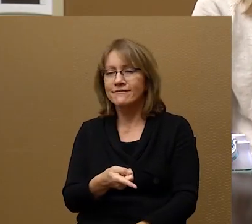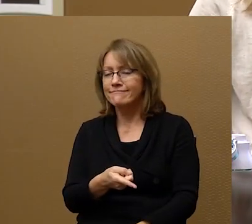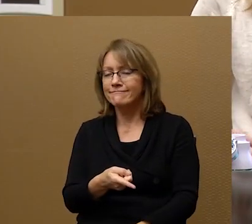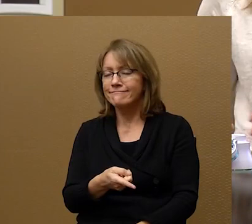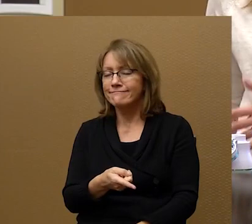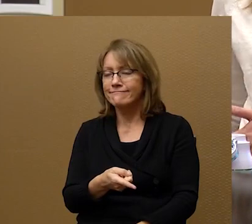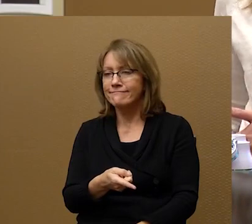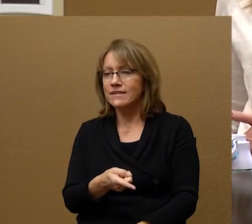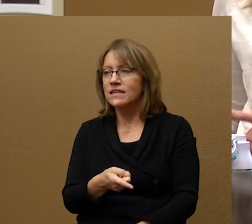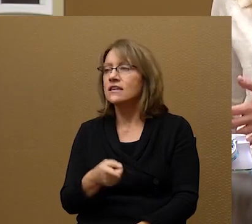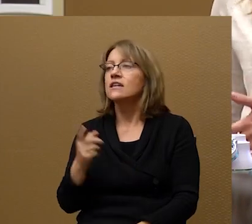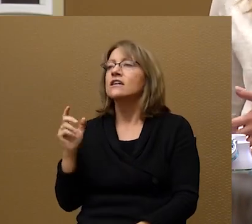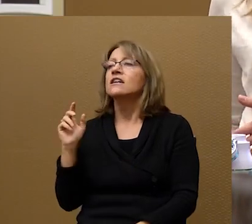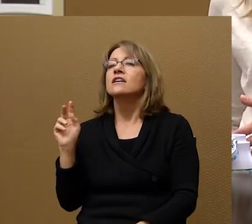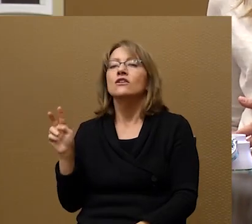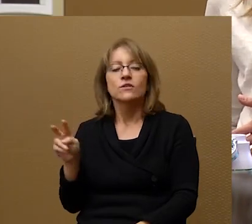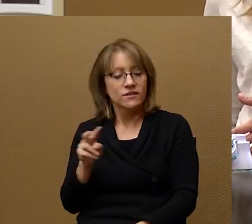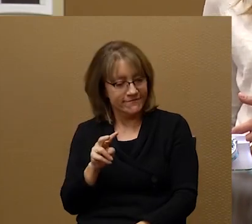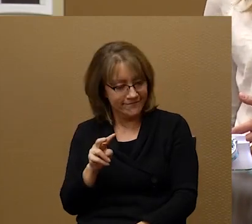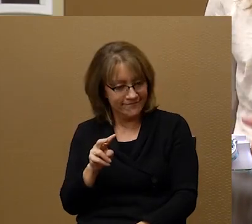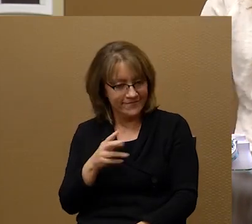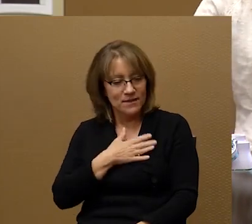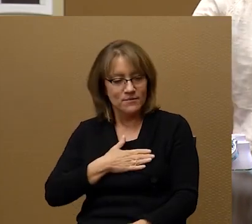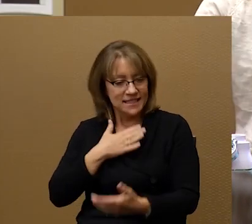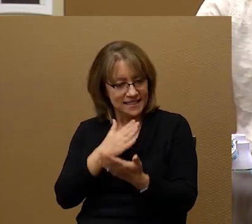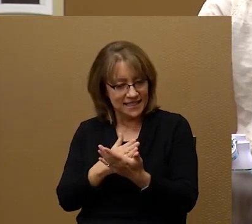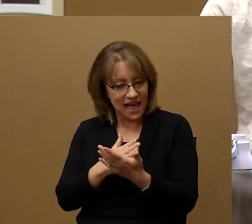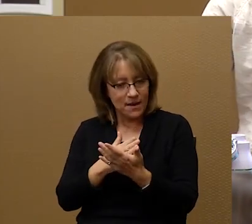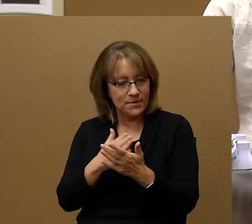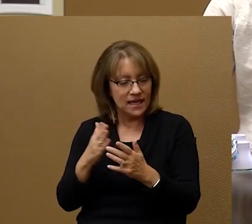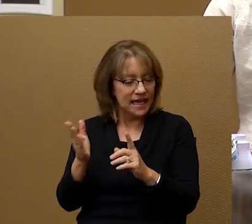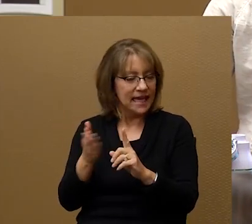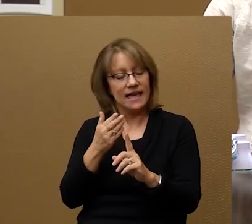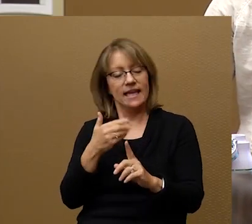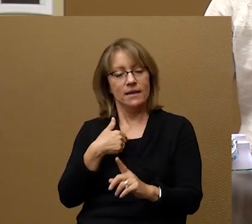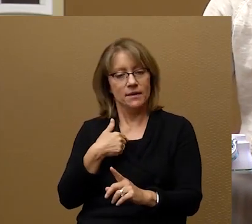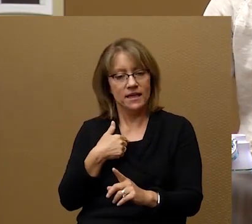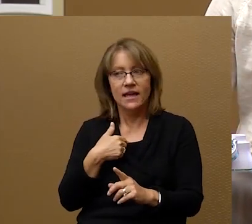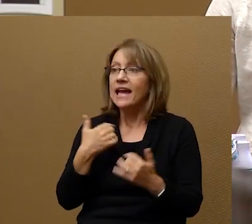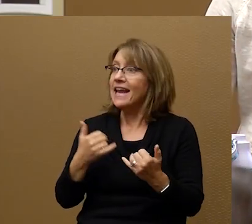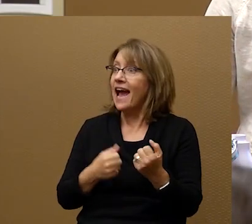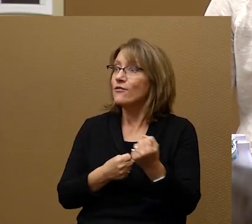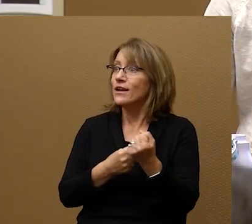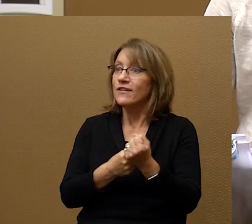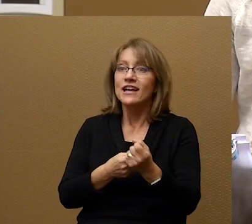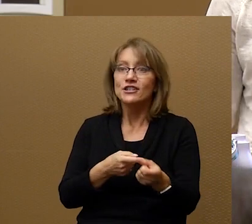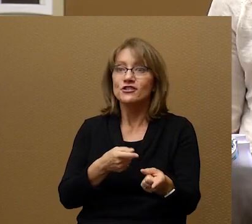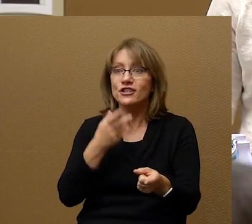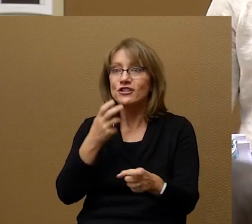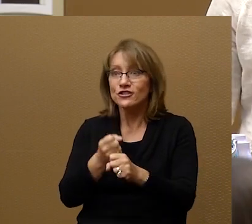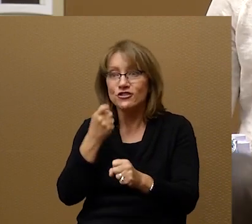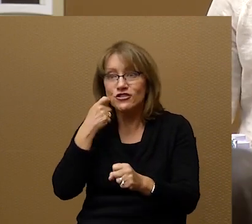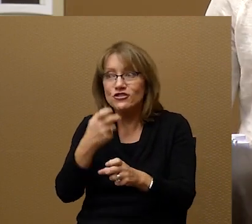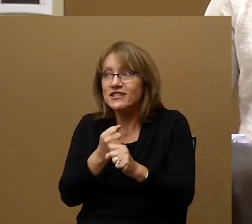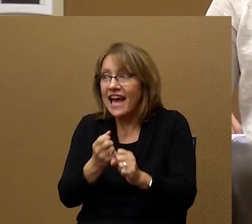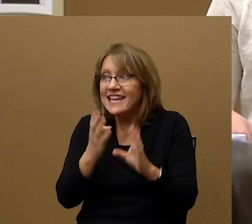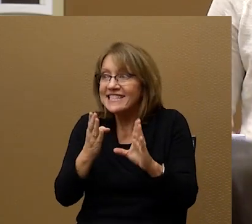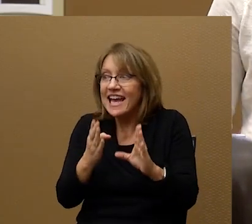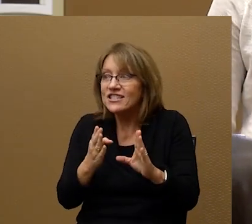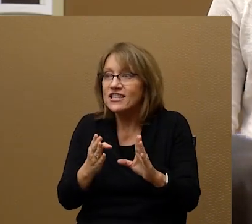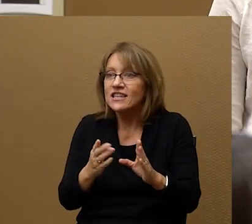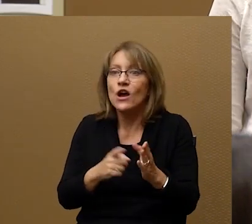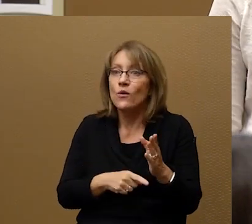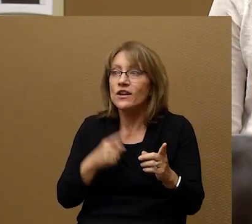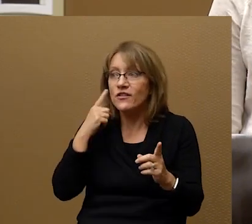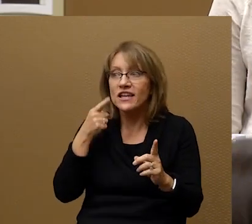No. She's going to turn and say, please stop hitting me. And now we just reinforced Rachel. She just got attention. Now, what do you think Rachel's